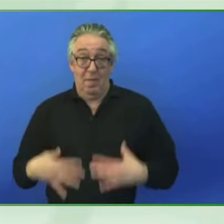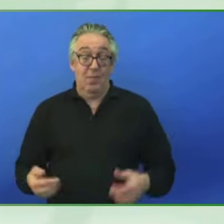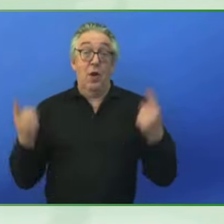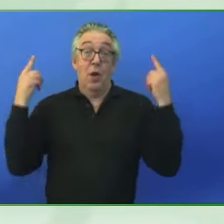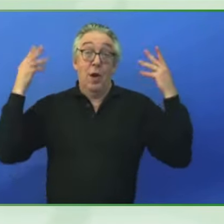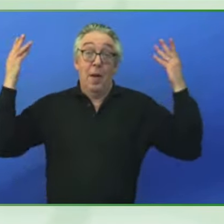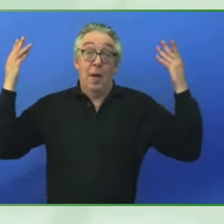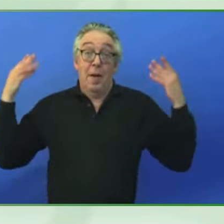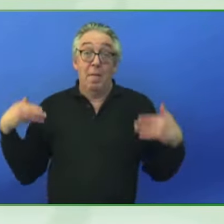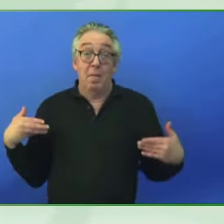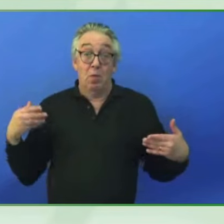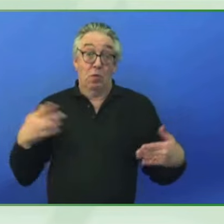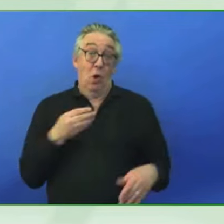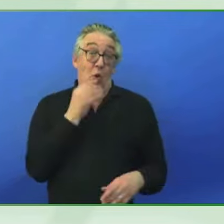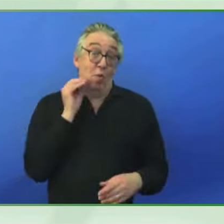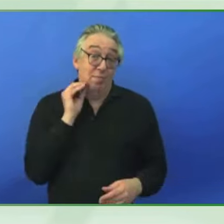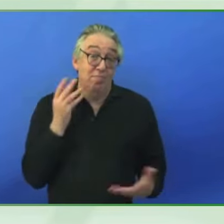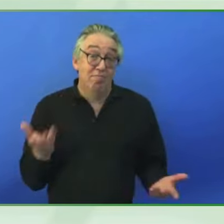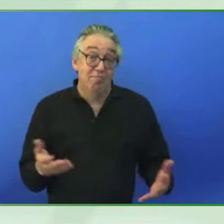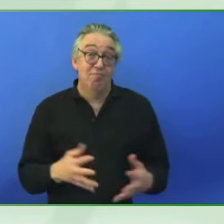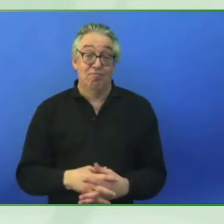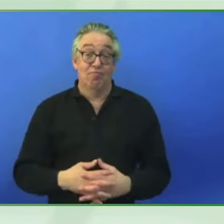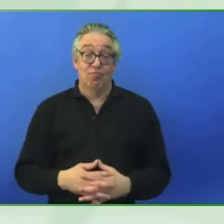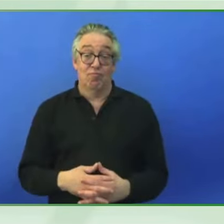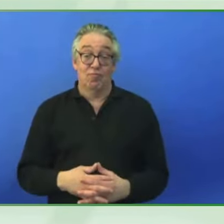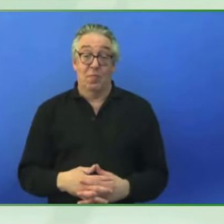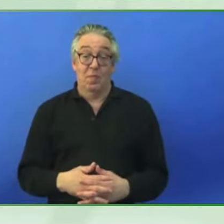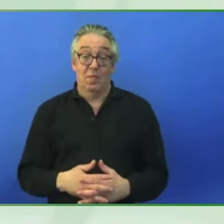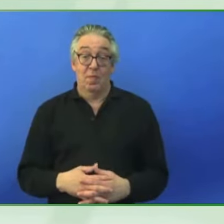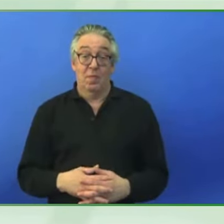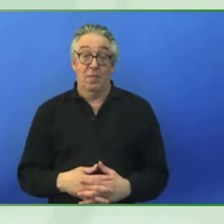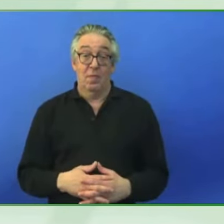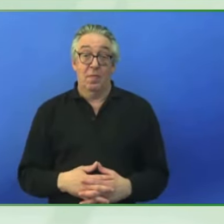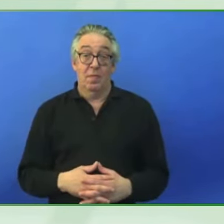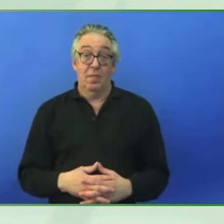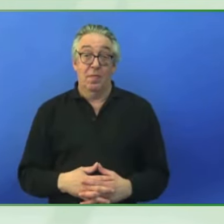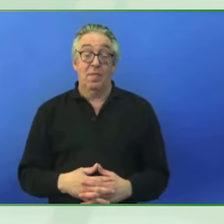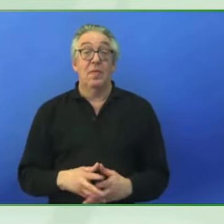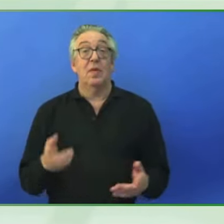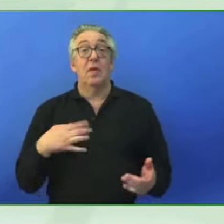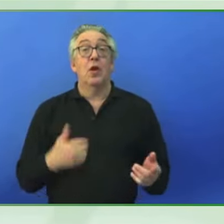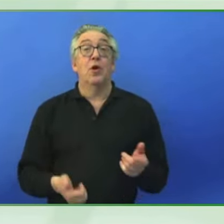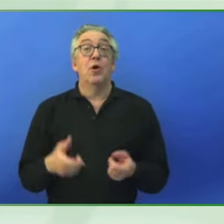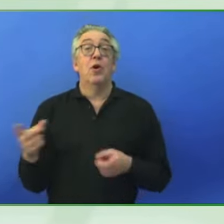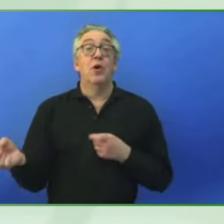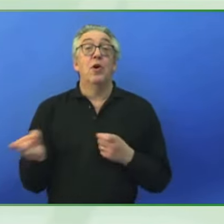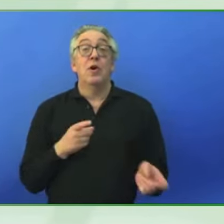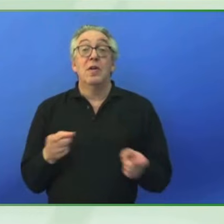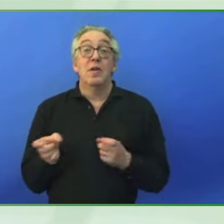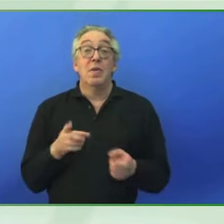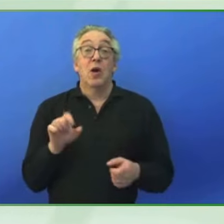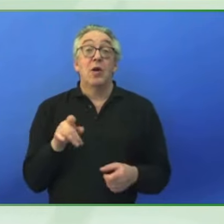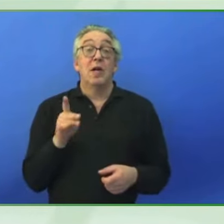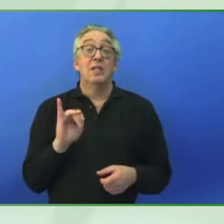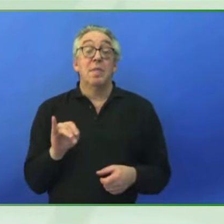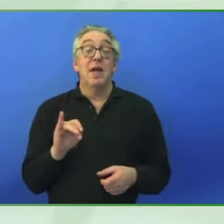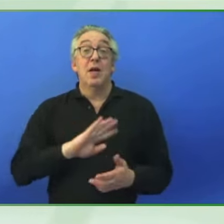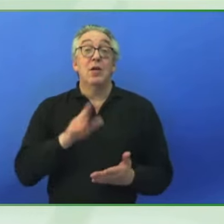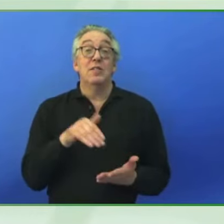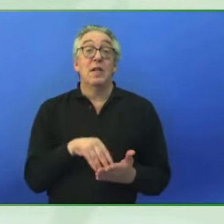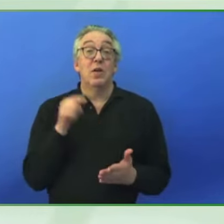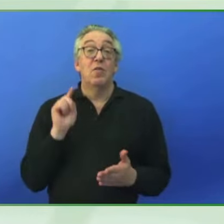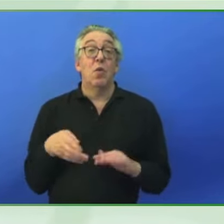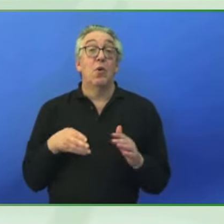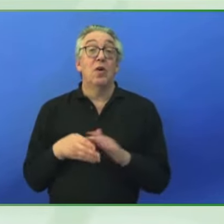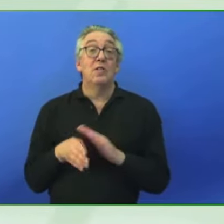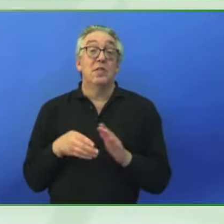home. And I'm the director of the Taskar Center for Accessible Technology as part of the Paul G.